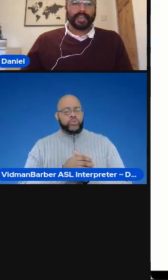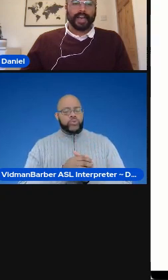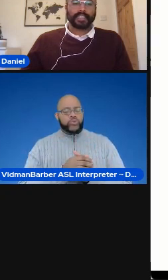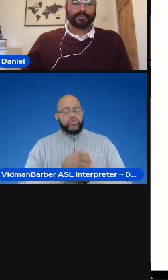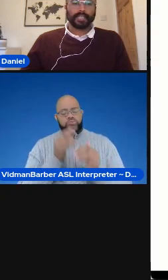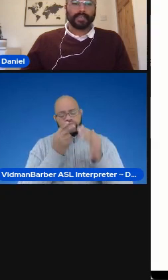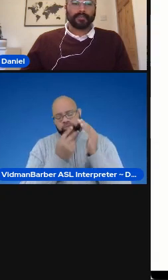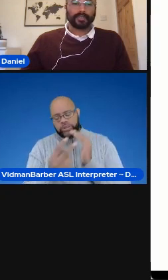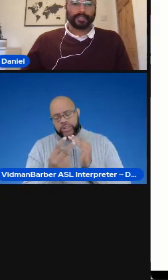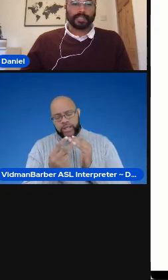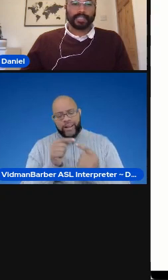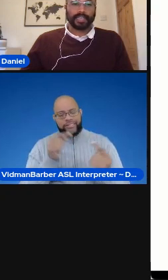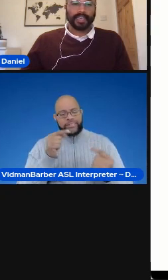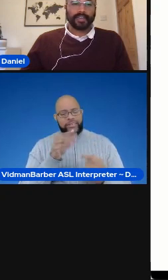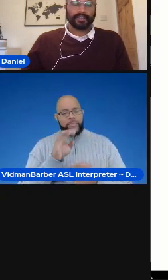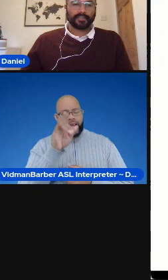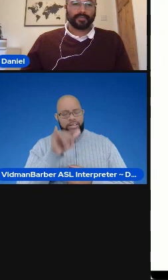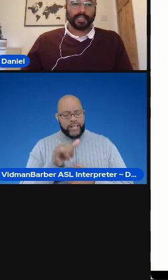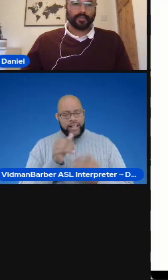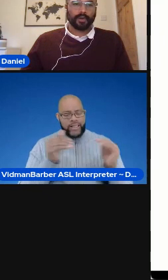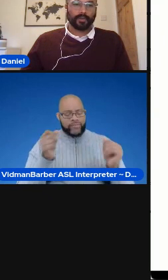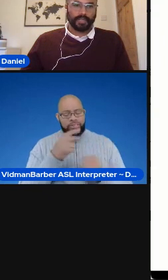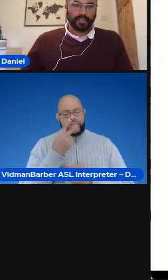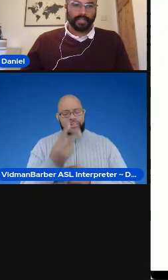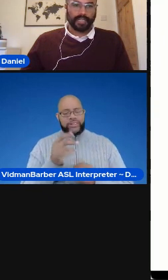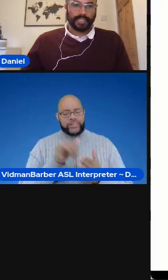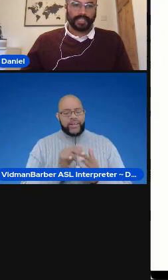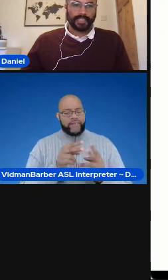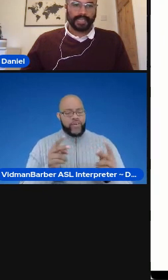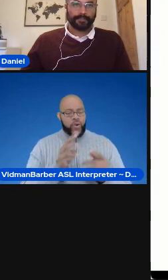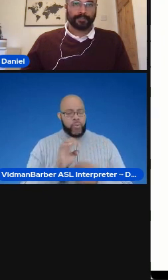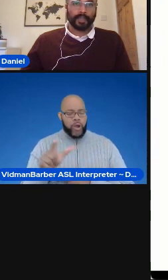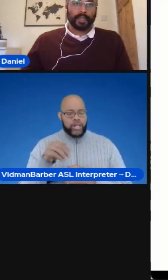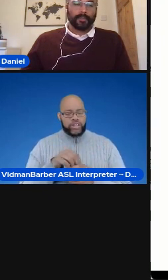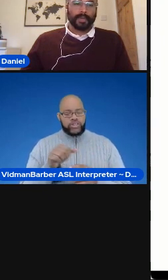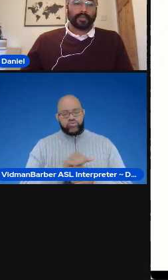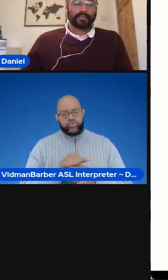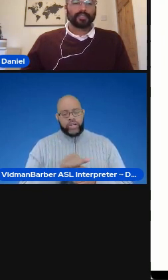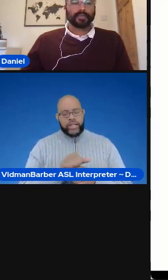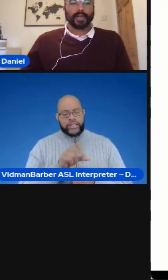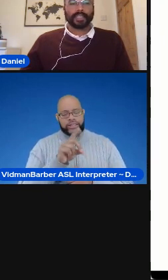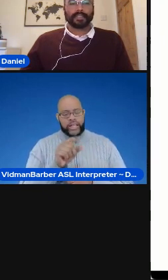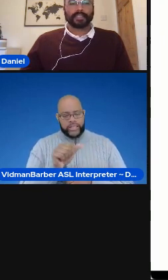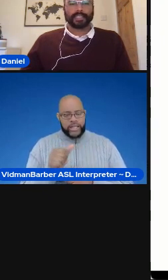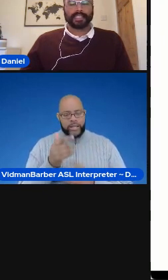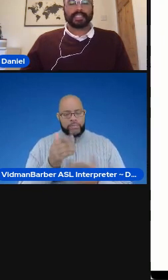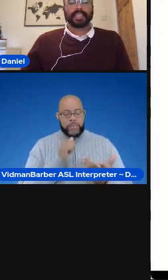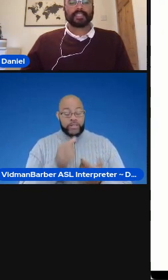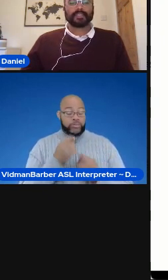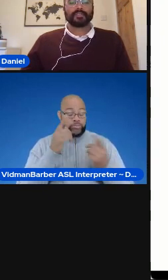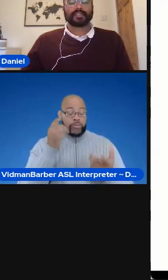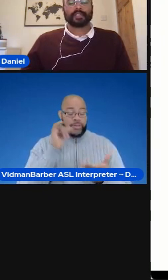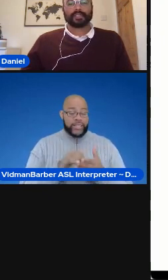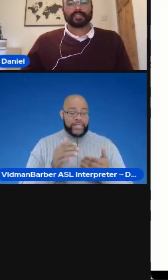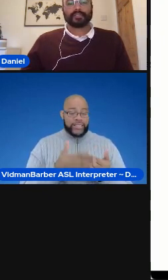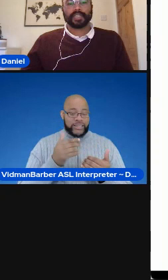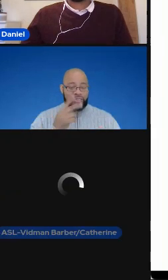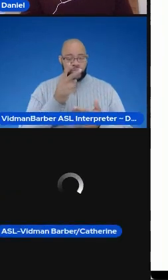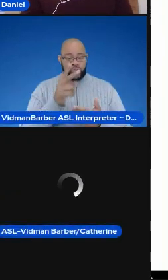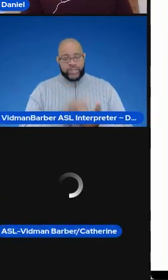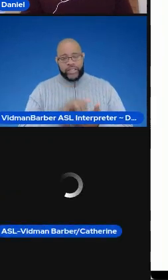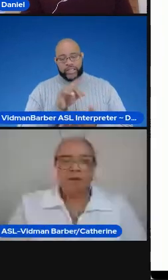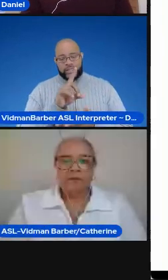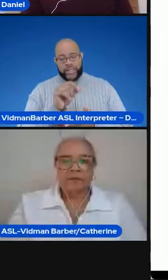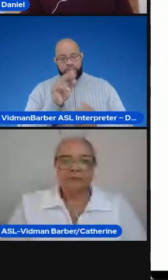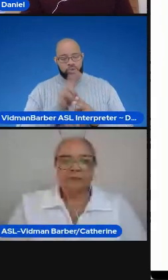predict antibody levels. And you can see it here. It does very well in the training data set. Maybe not too surprising because these are data used to train